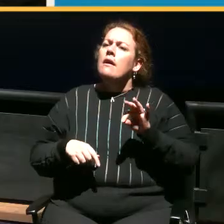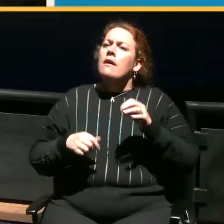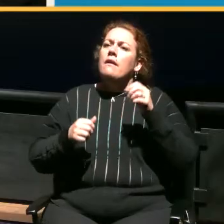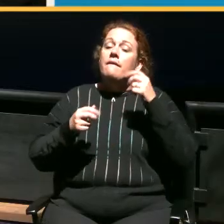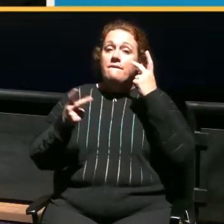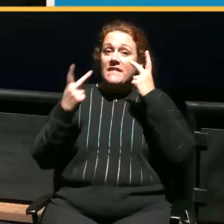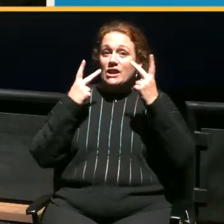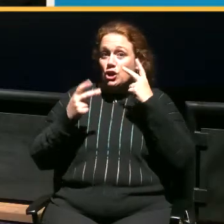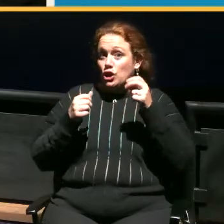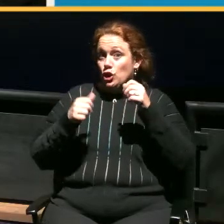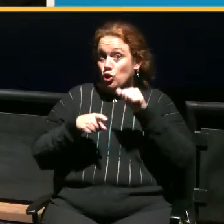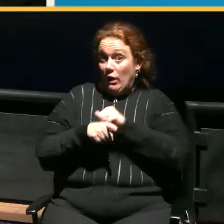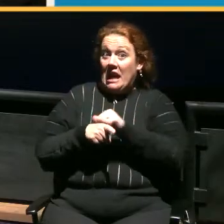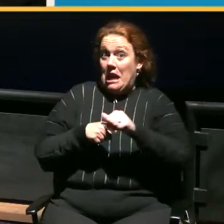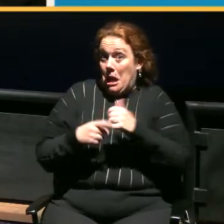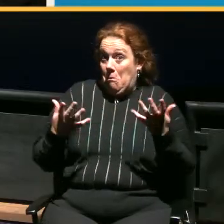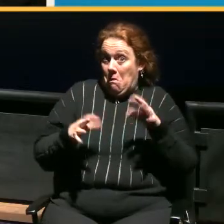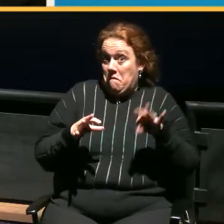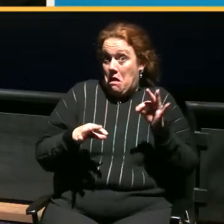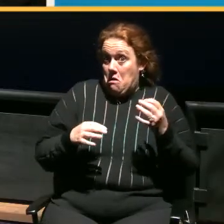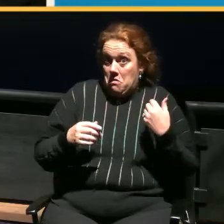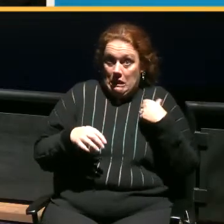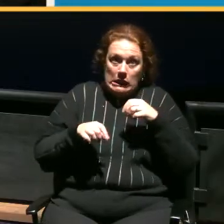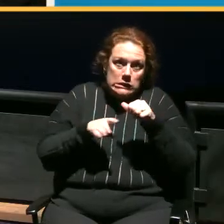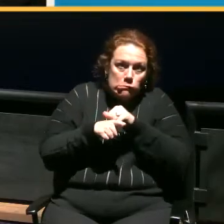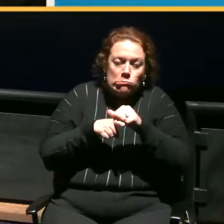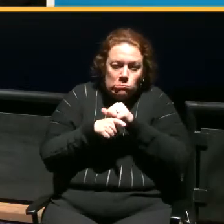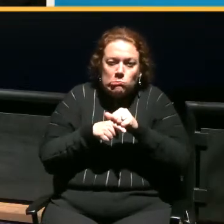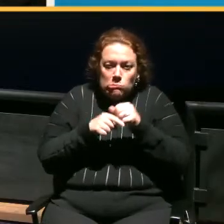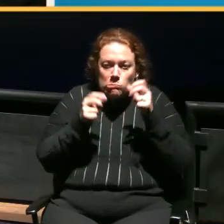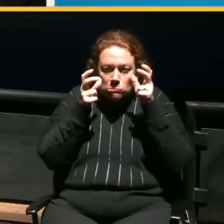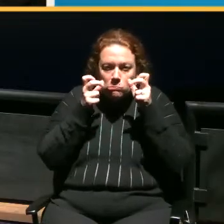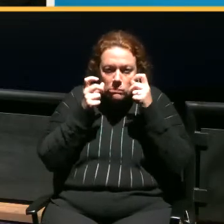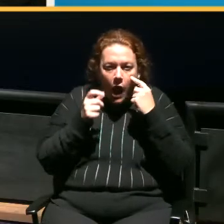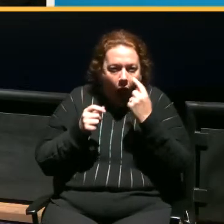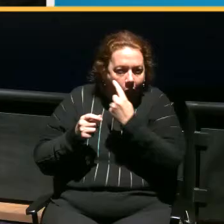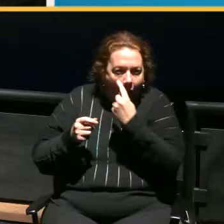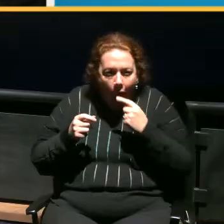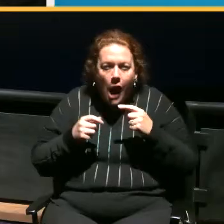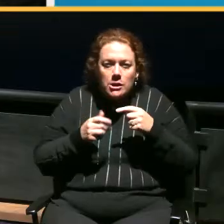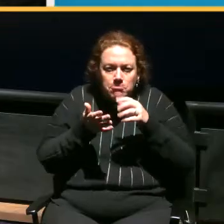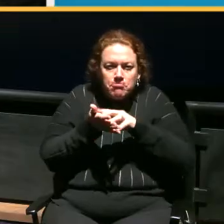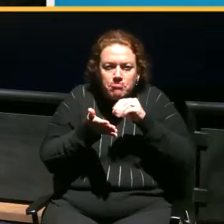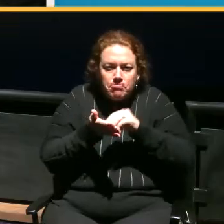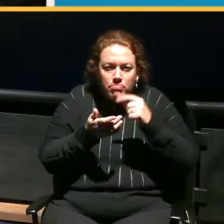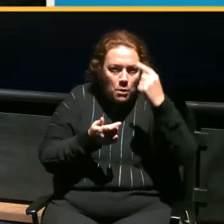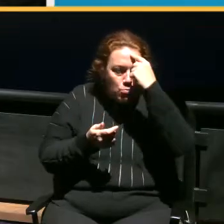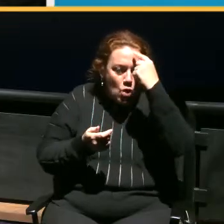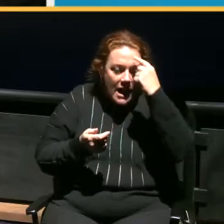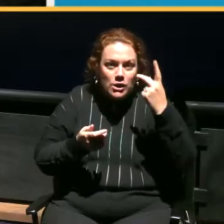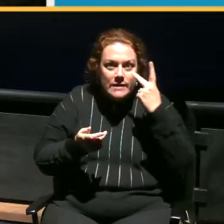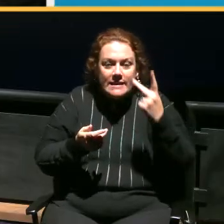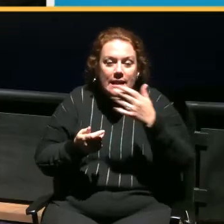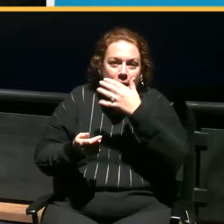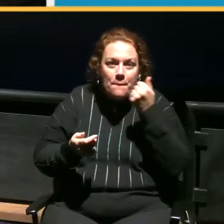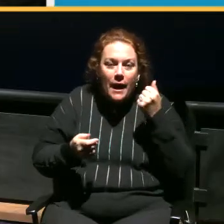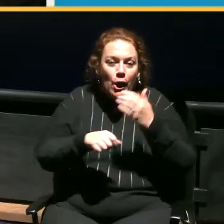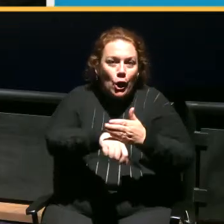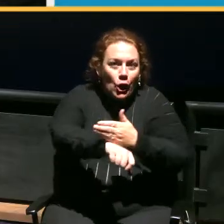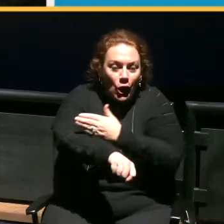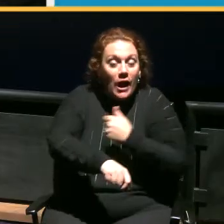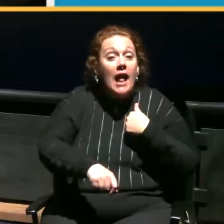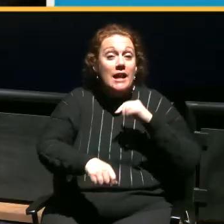vision training. And this is you do these exercises, and you kind of train your eyes and your brain to see better. And I made an appointment